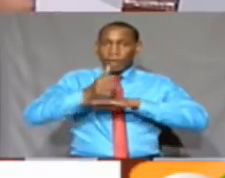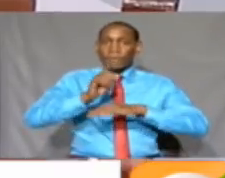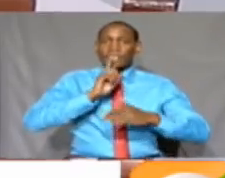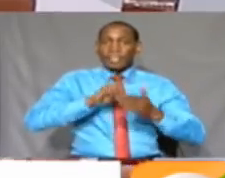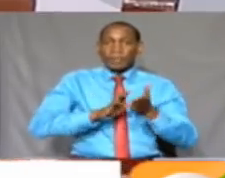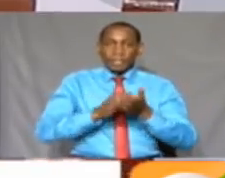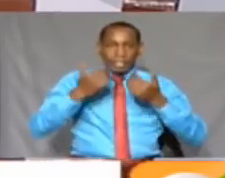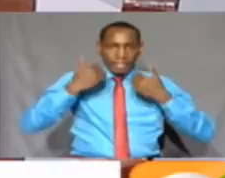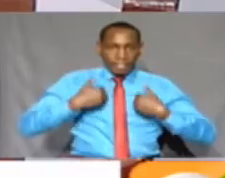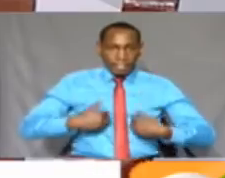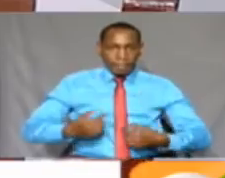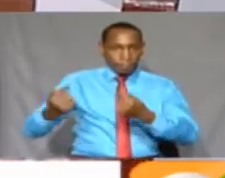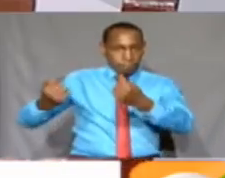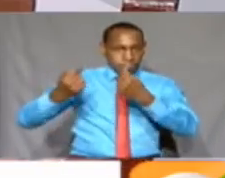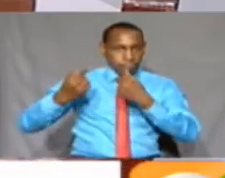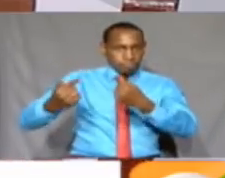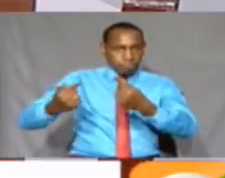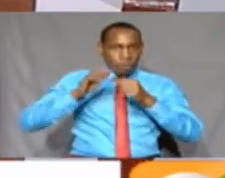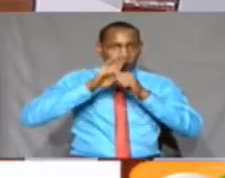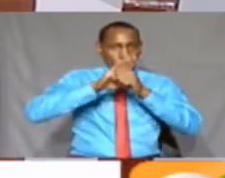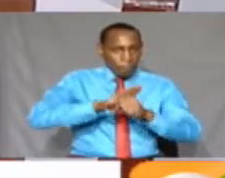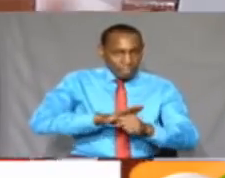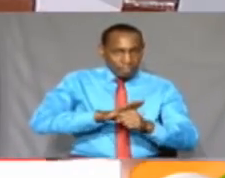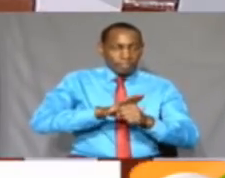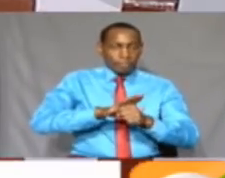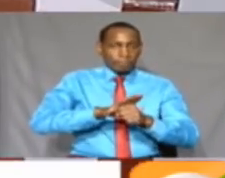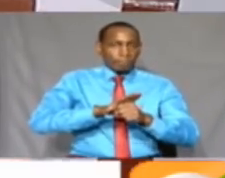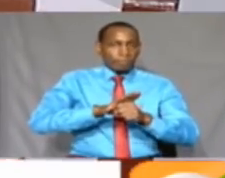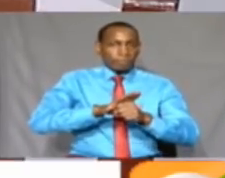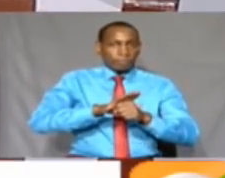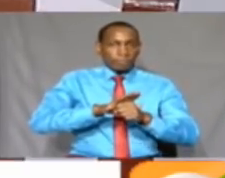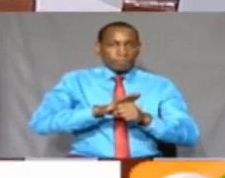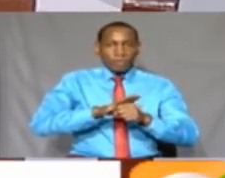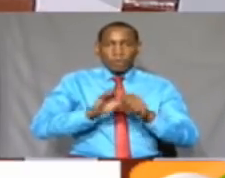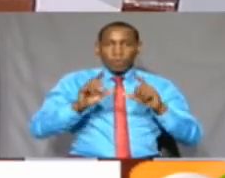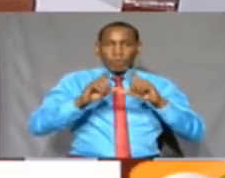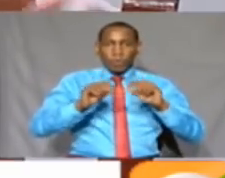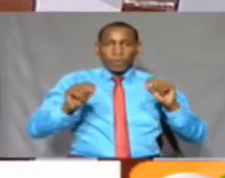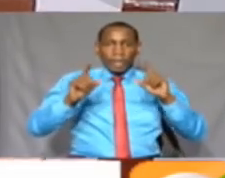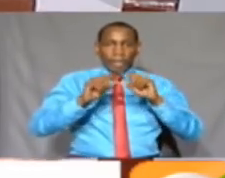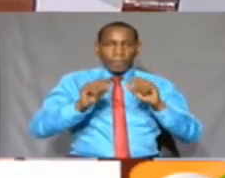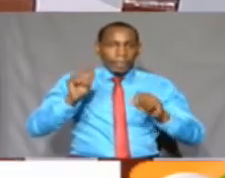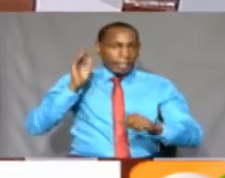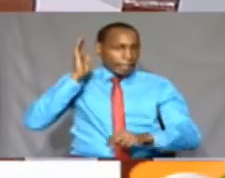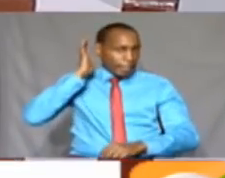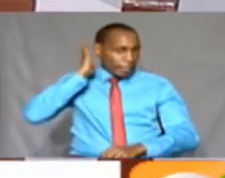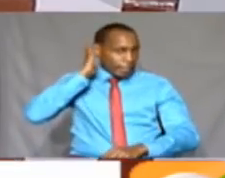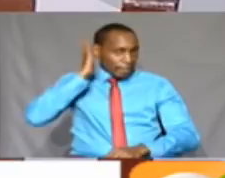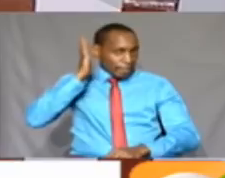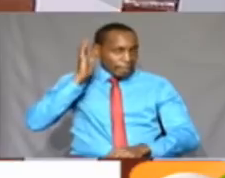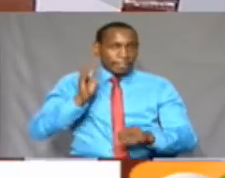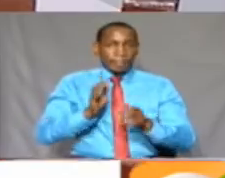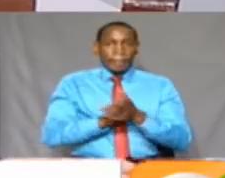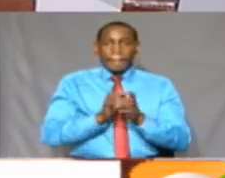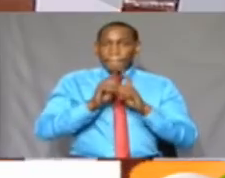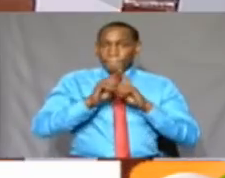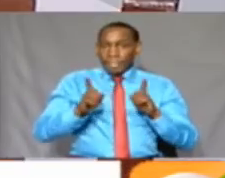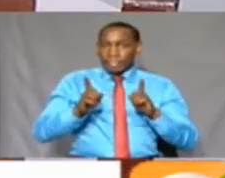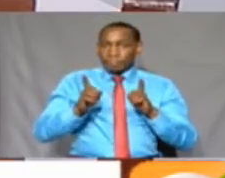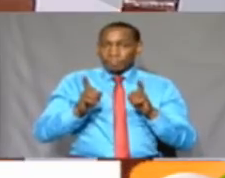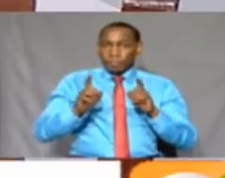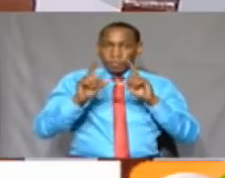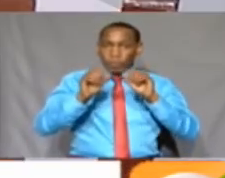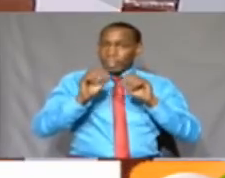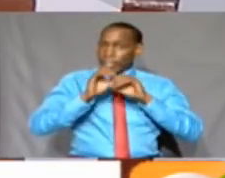was himself being bullied. Yeah. Yeah. Right. And being told that he's gay. Gay, blah, and, blah, and blah, blah. Yes, blah, blah. Yes. Yeah, but that got lost